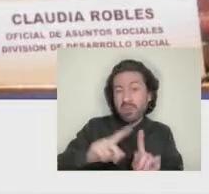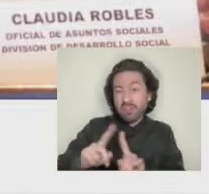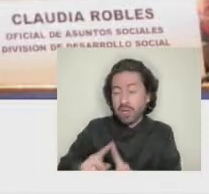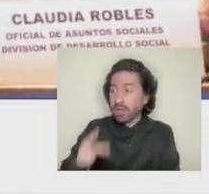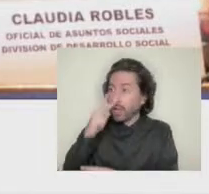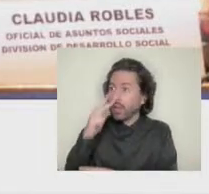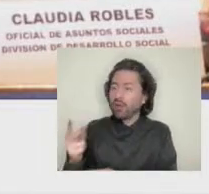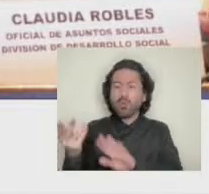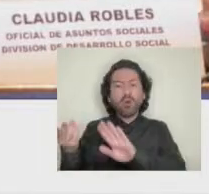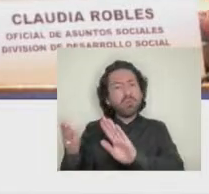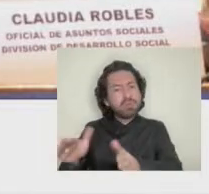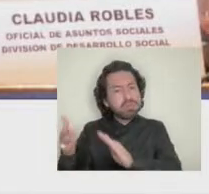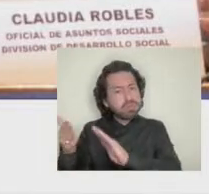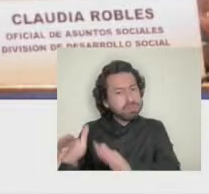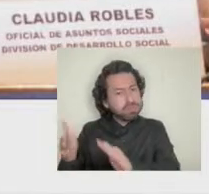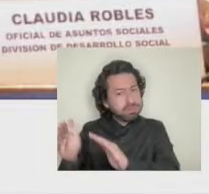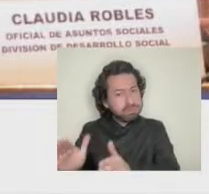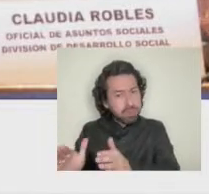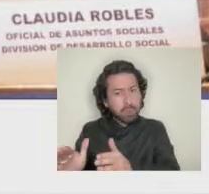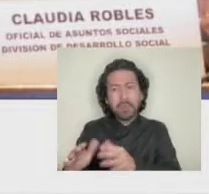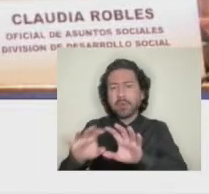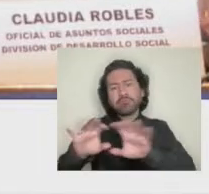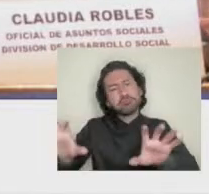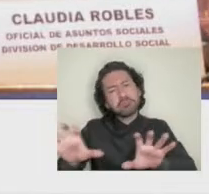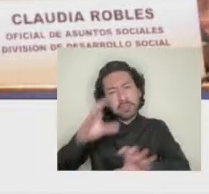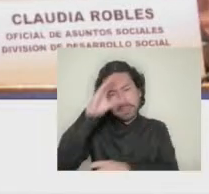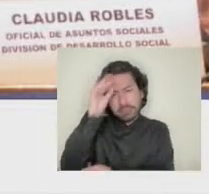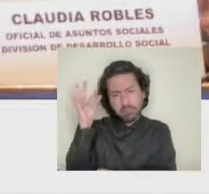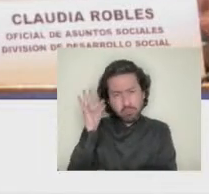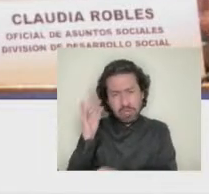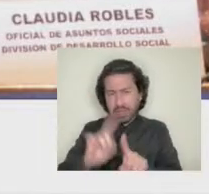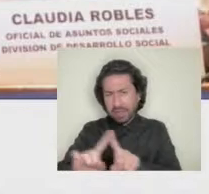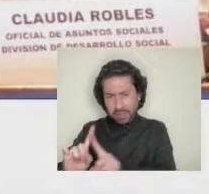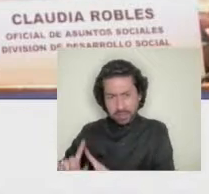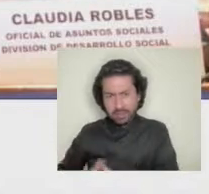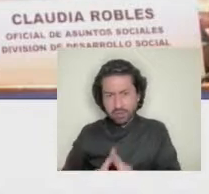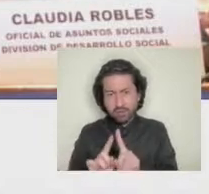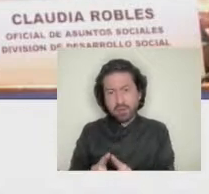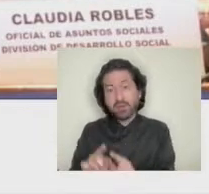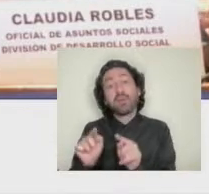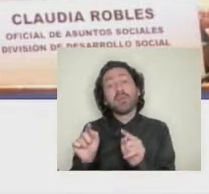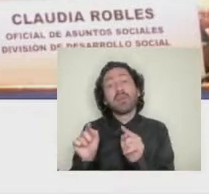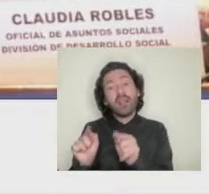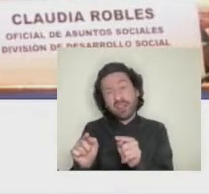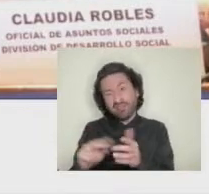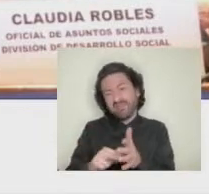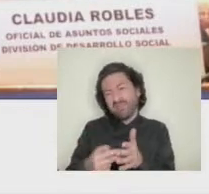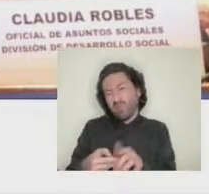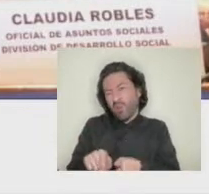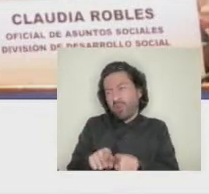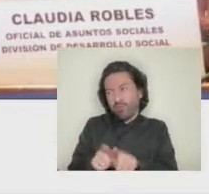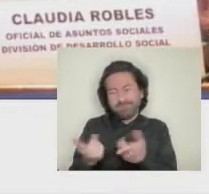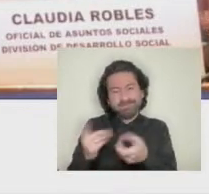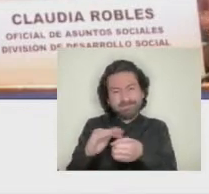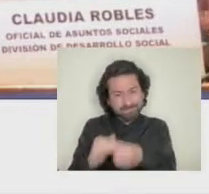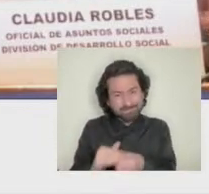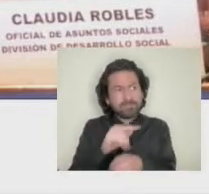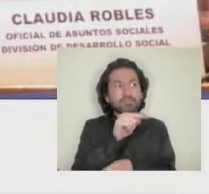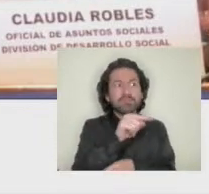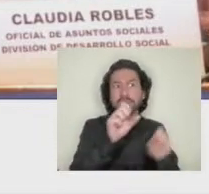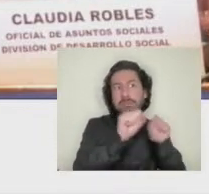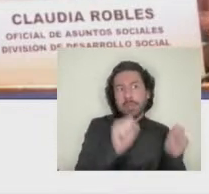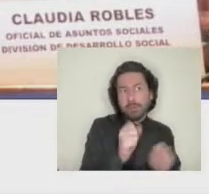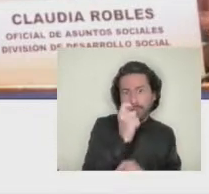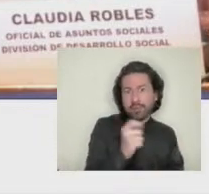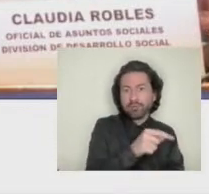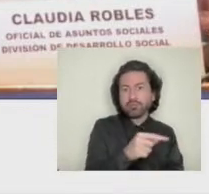the differentiated mortality tables according to sex, which is discriminatory, of course, for pension systems,